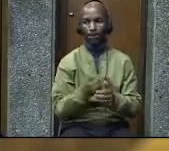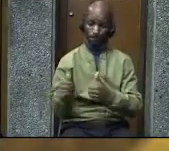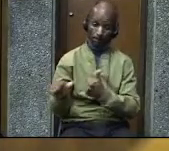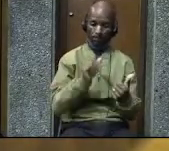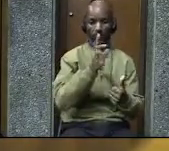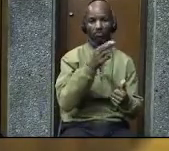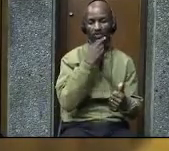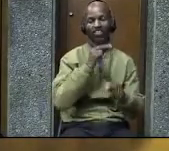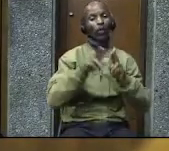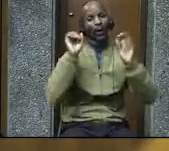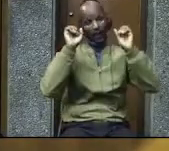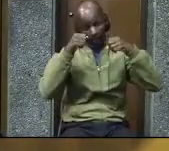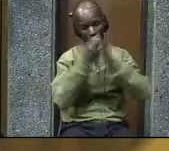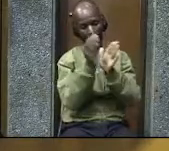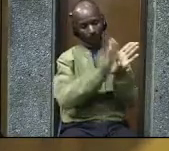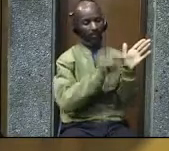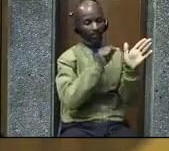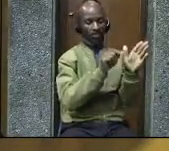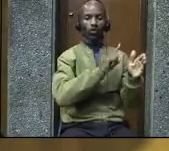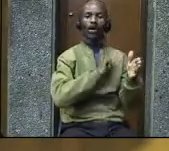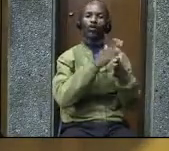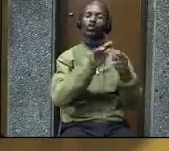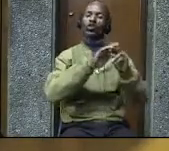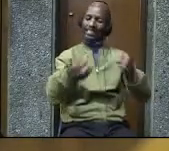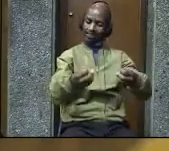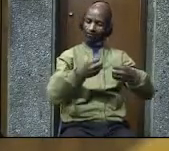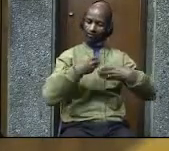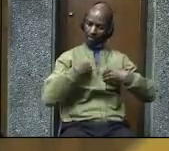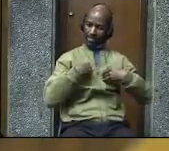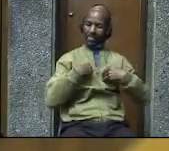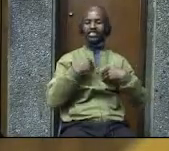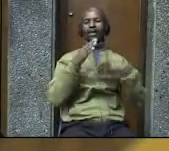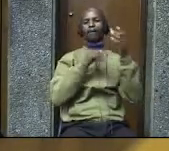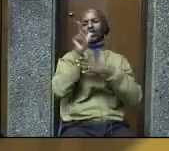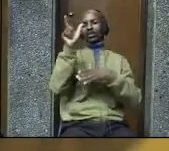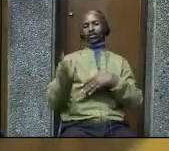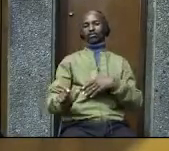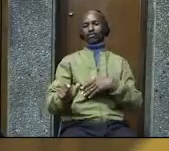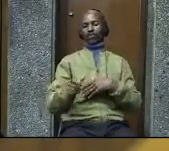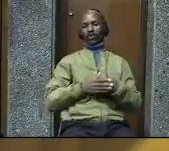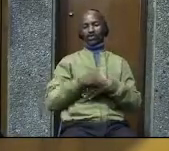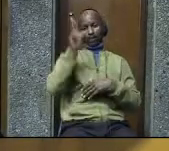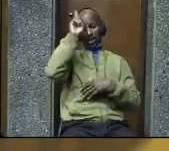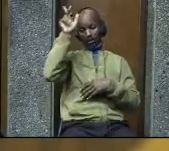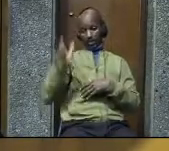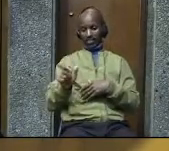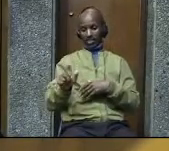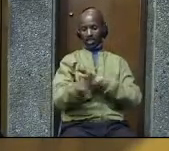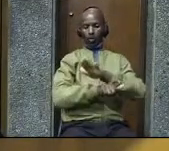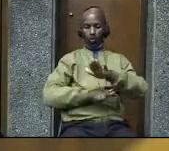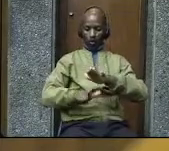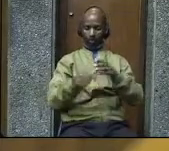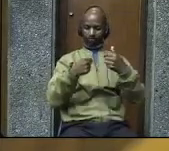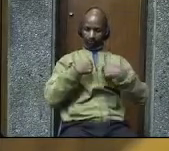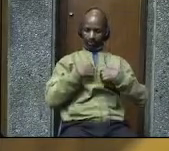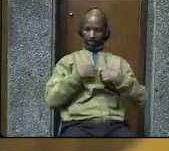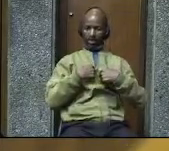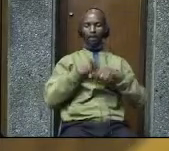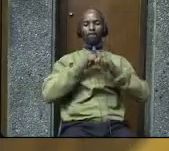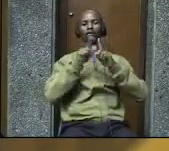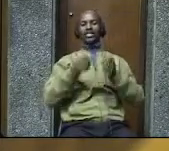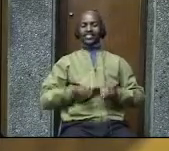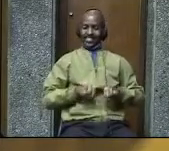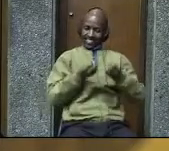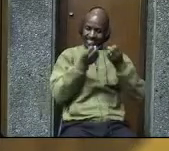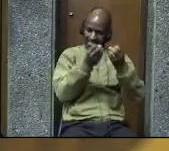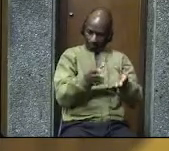Ke a khutla hape ke hanana le this bill because it does not give me as moahi kapa as a black person lefatshe matsong aka empa e fana